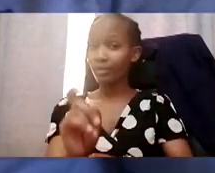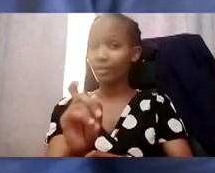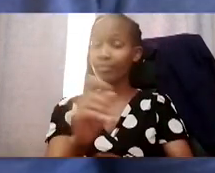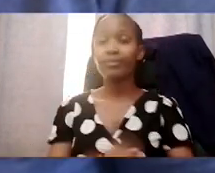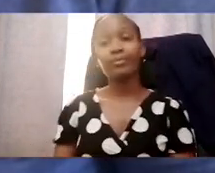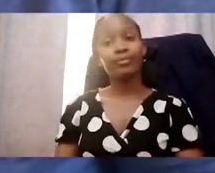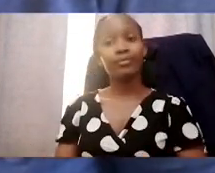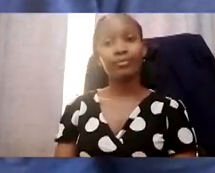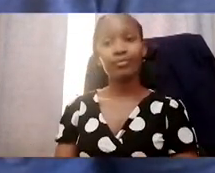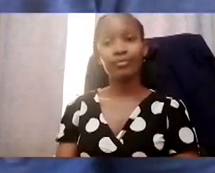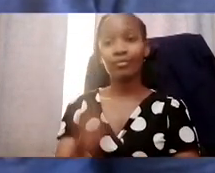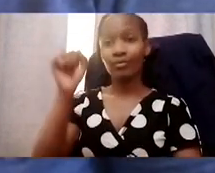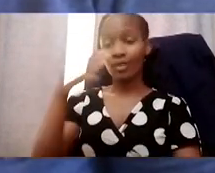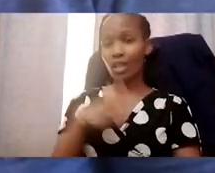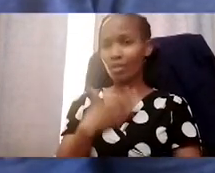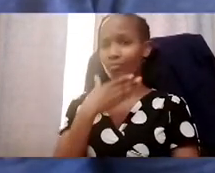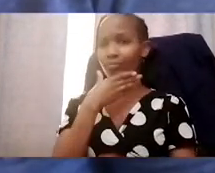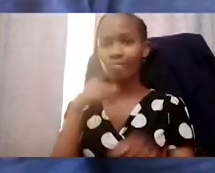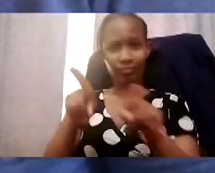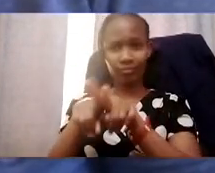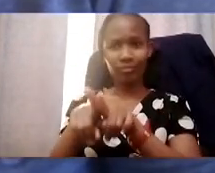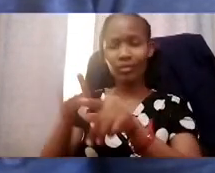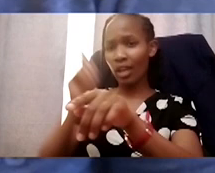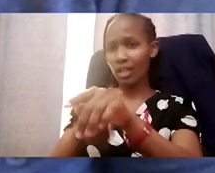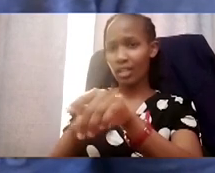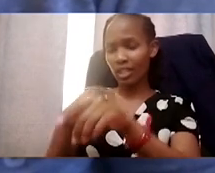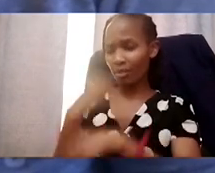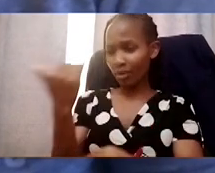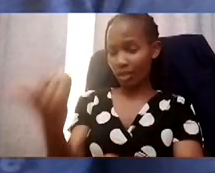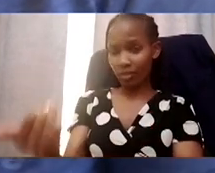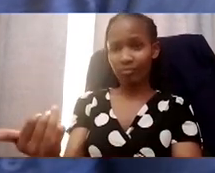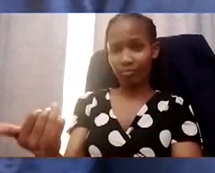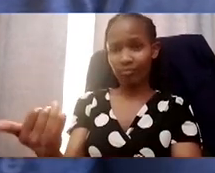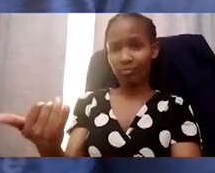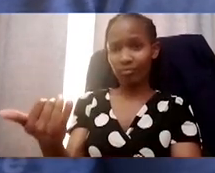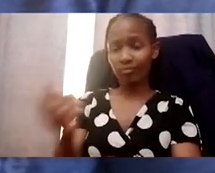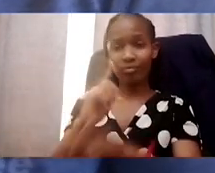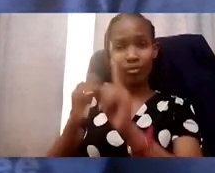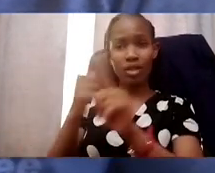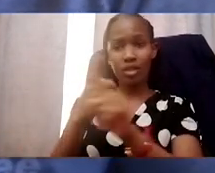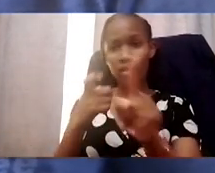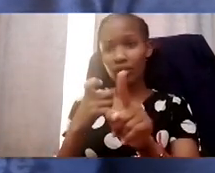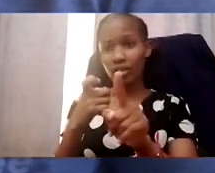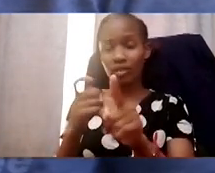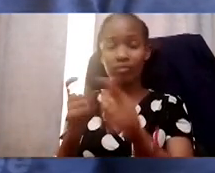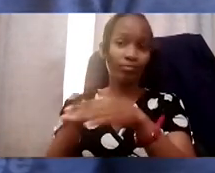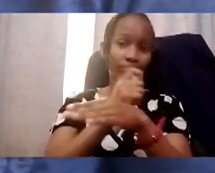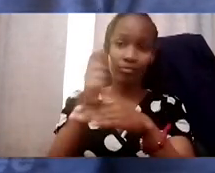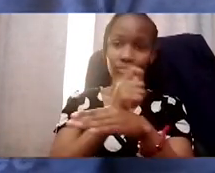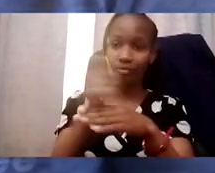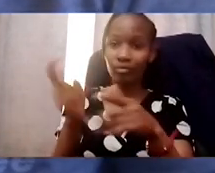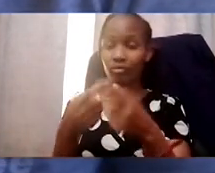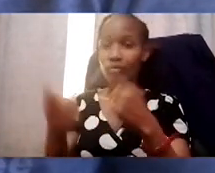Sure, my brother, when I was just a small kid running from chess training and I came from West Bogot,